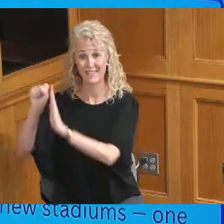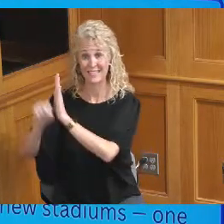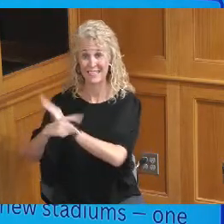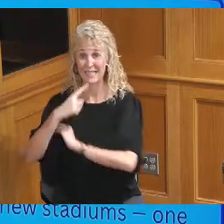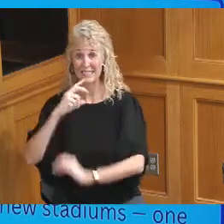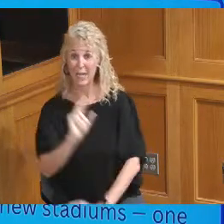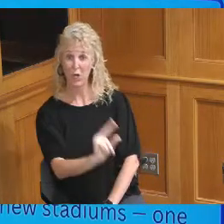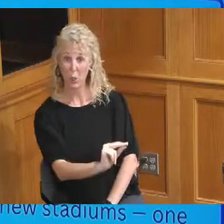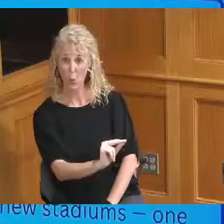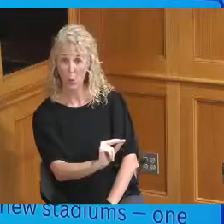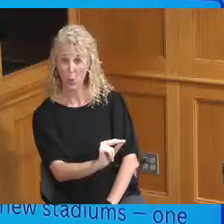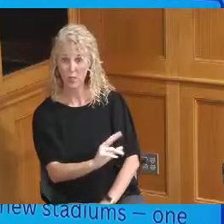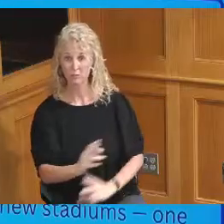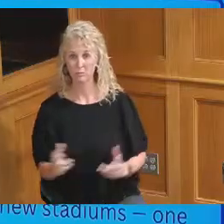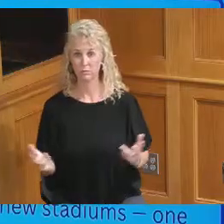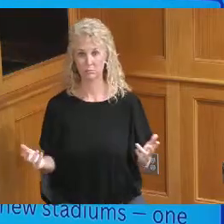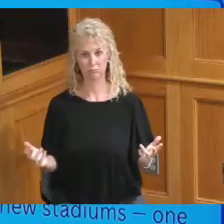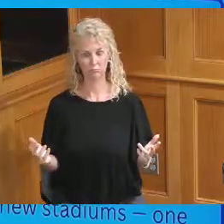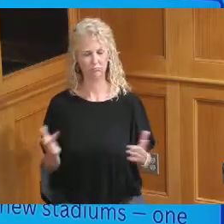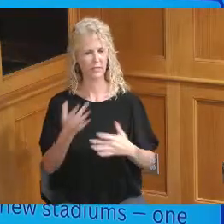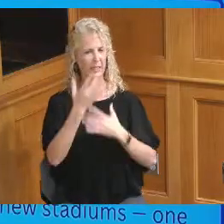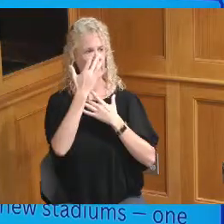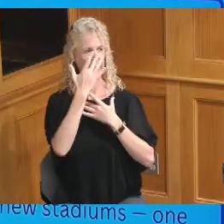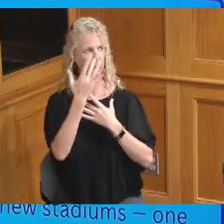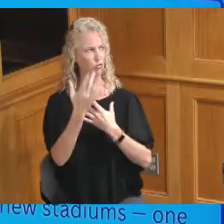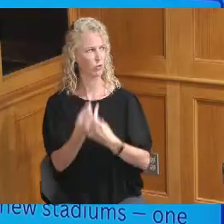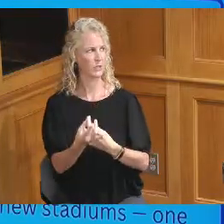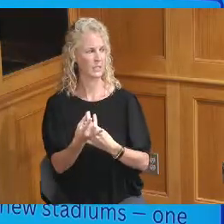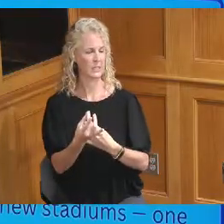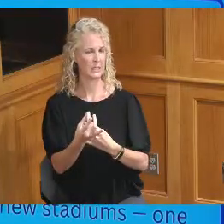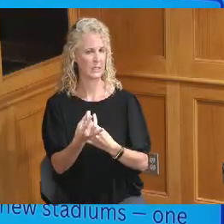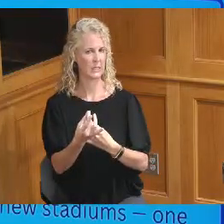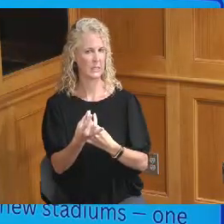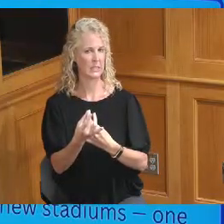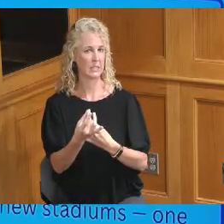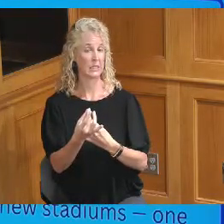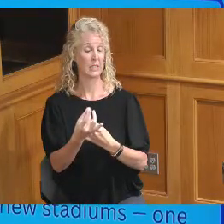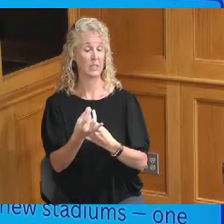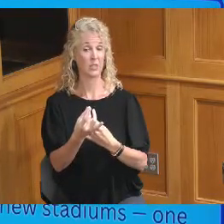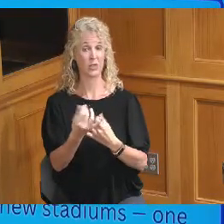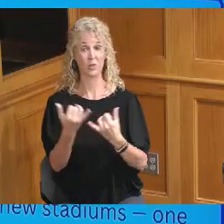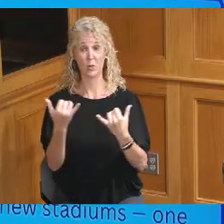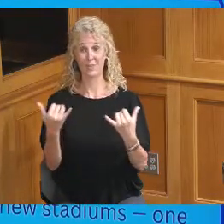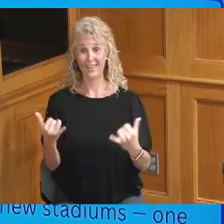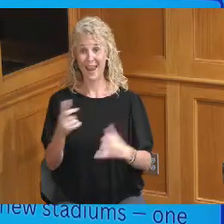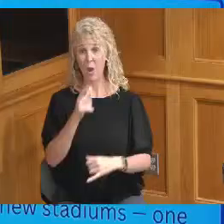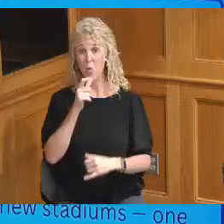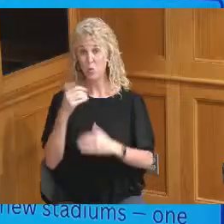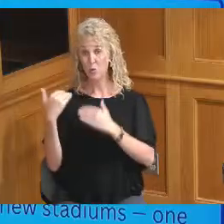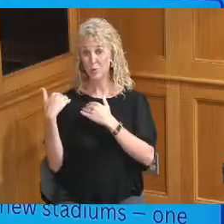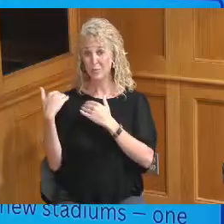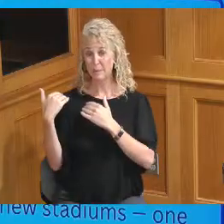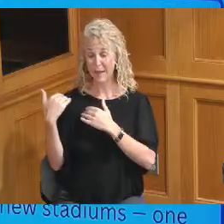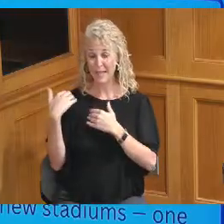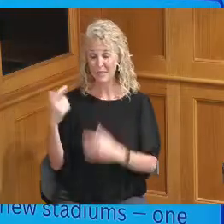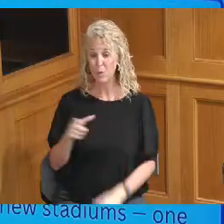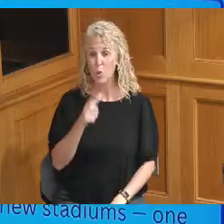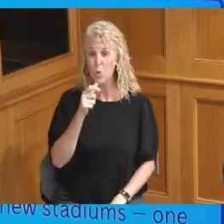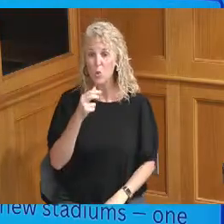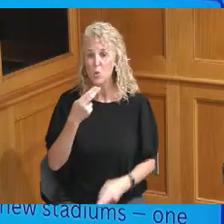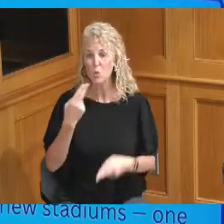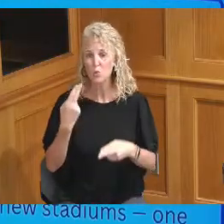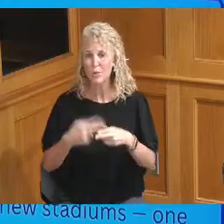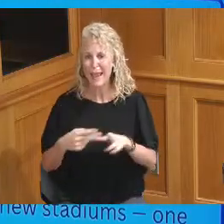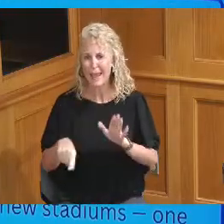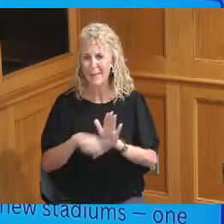no. It was interesting. So to put it on the county that we was not cooperative, I can't buy